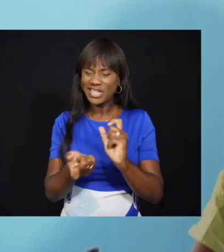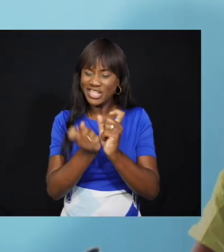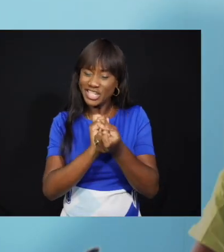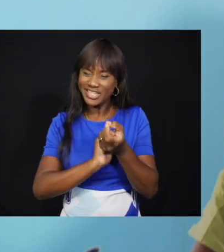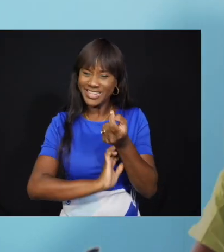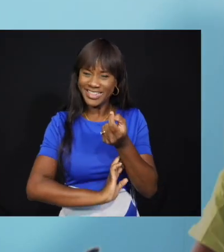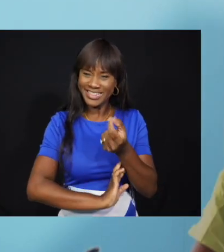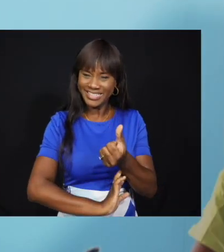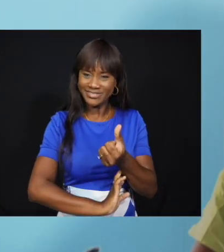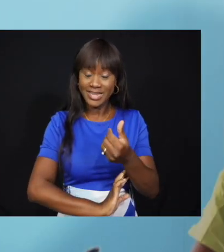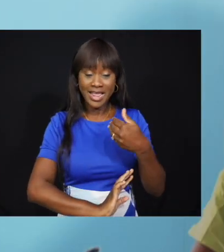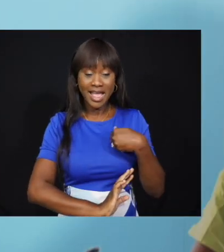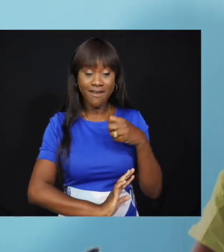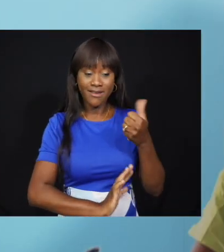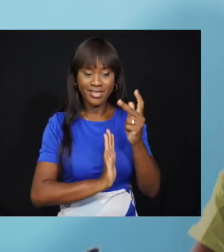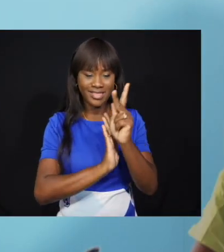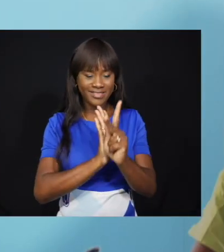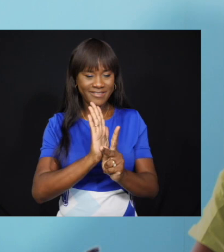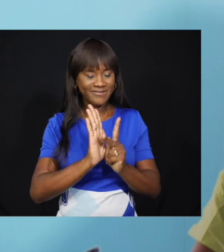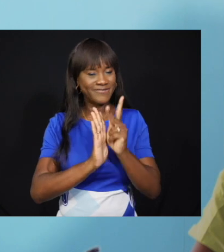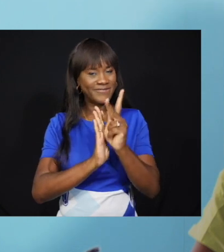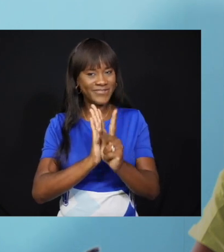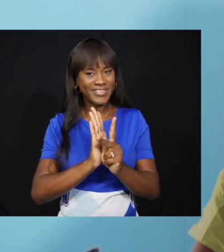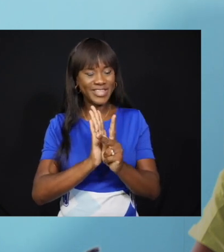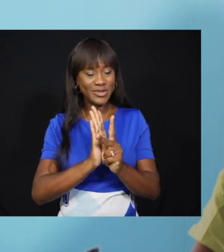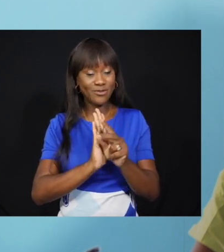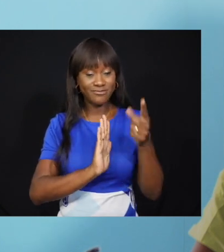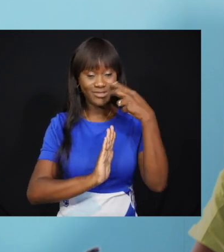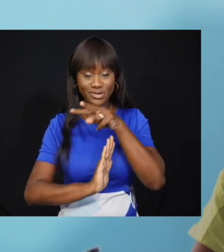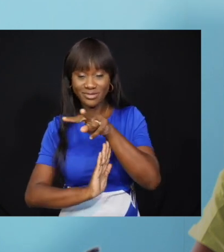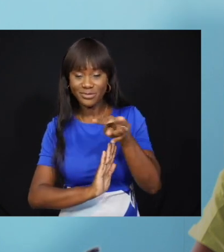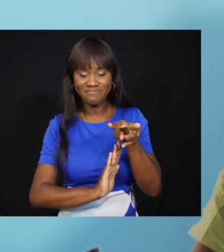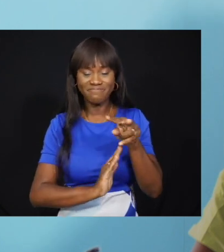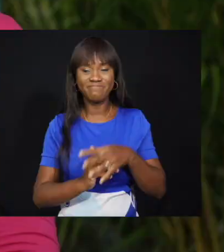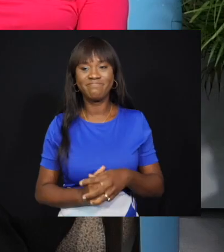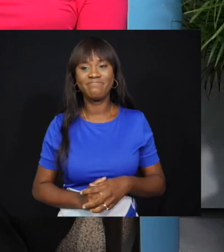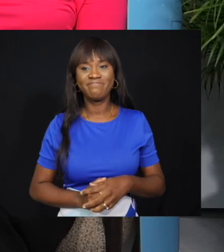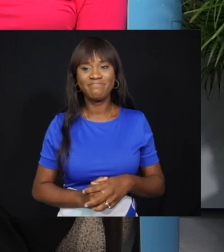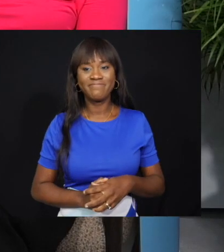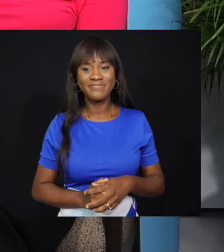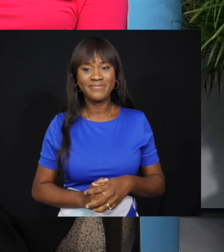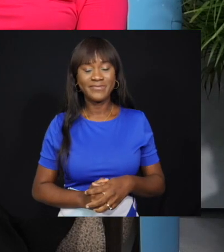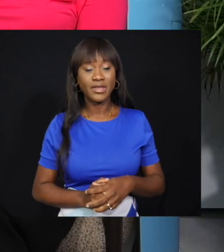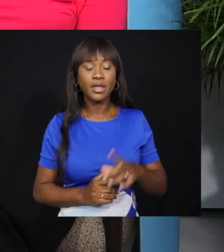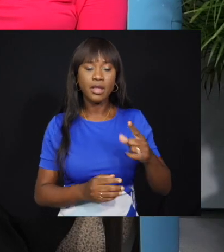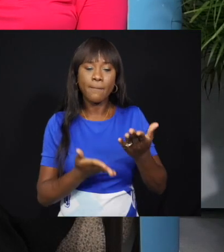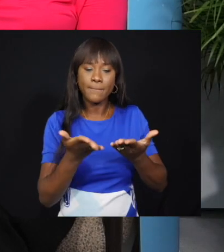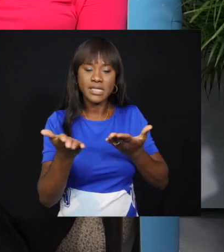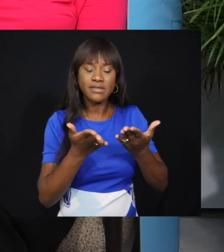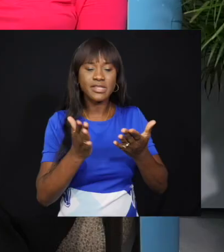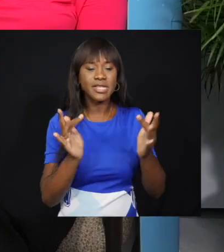gears just a little bit. We have another video queued up for our viewing audience. This is